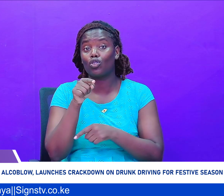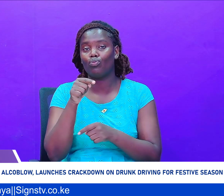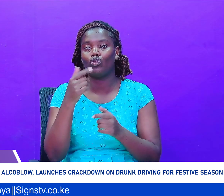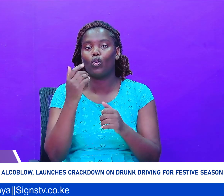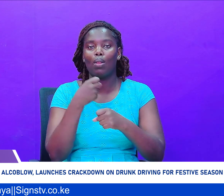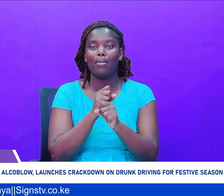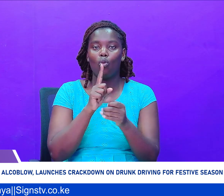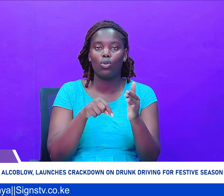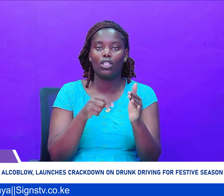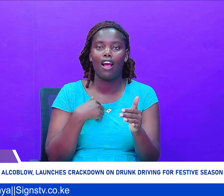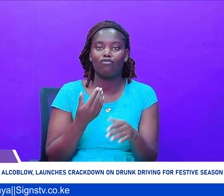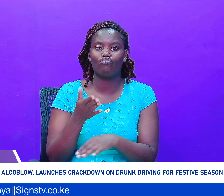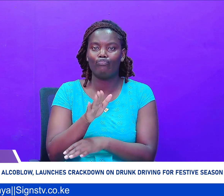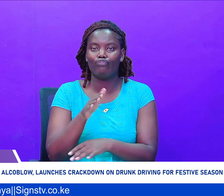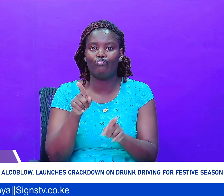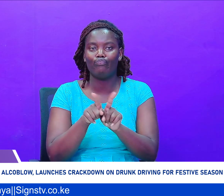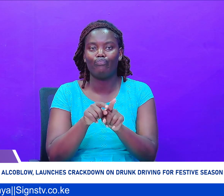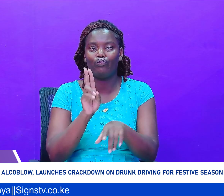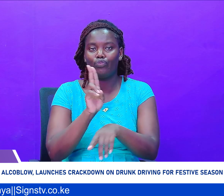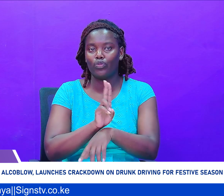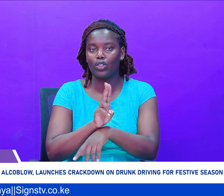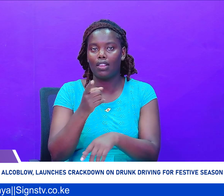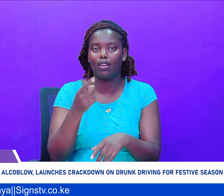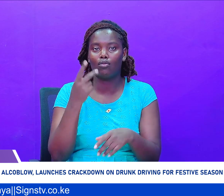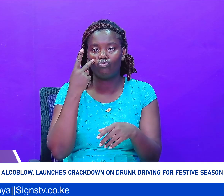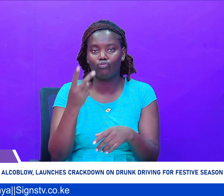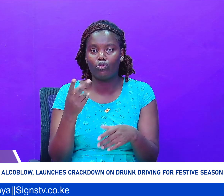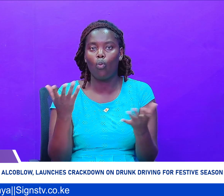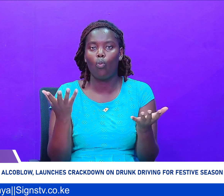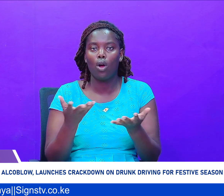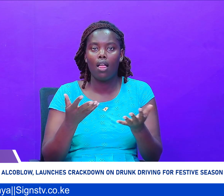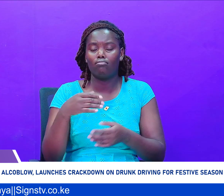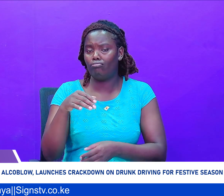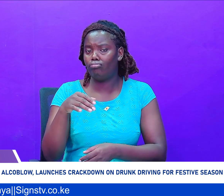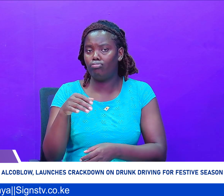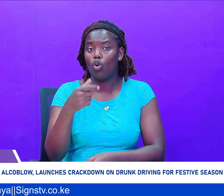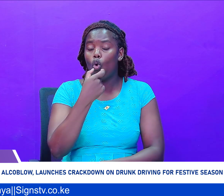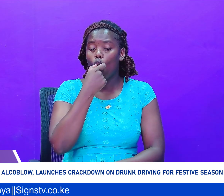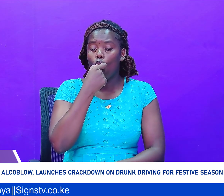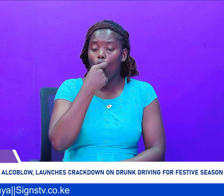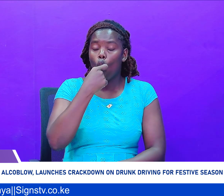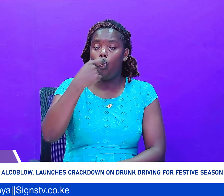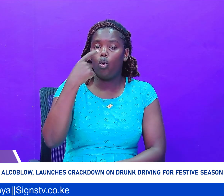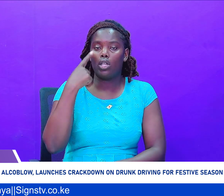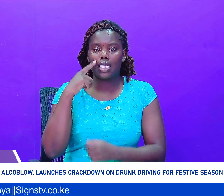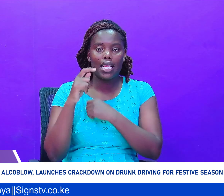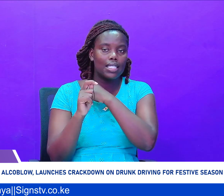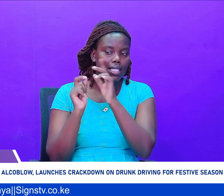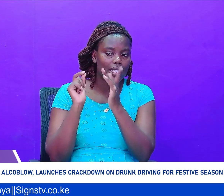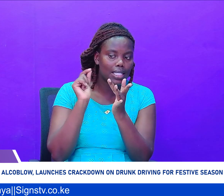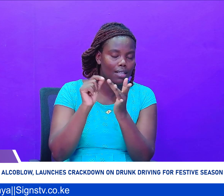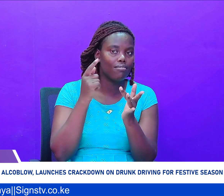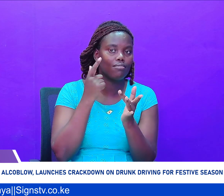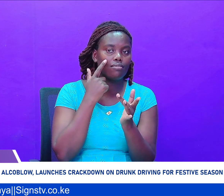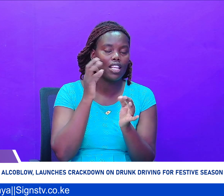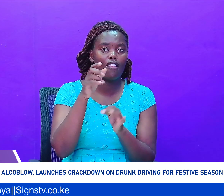return and intensified use of the controversial breathalyzer Alcoblow, alongside mobile